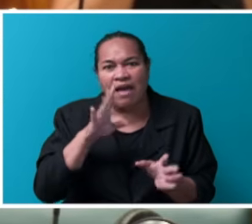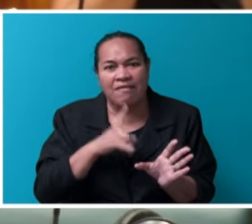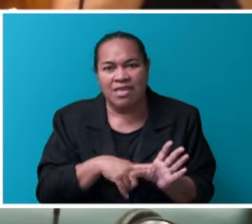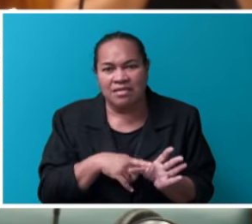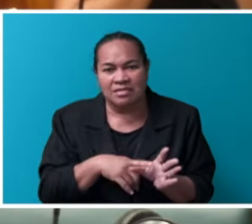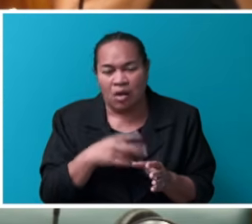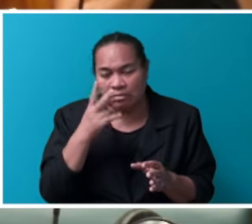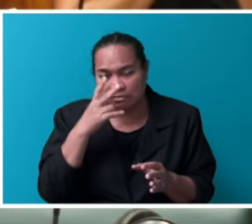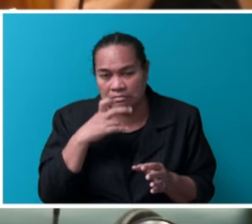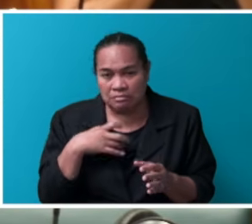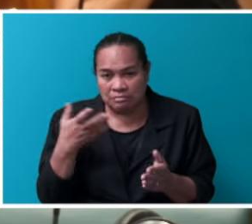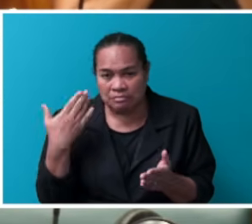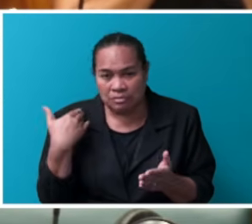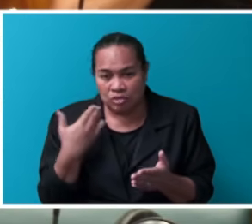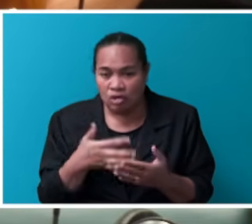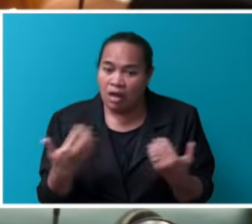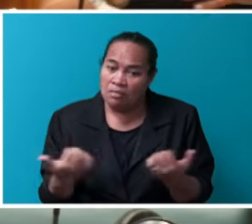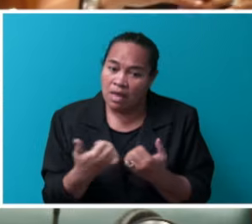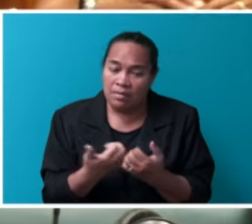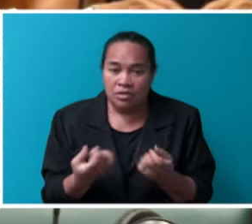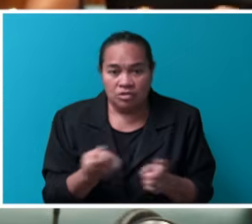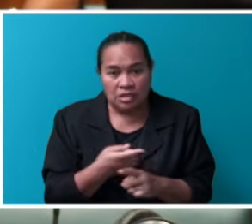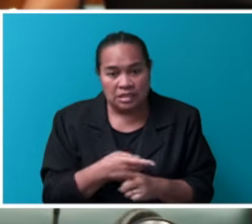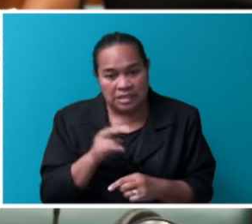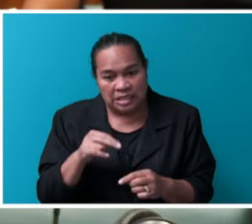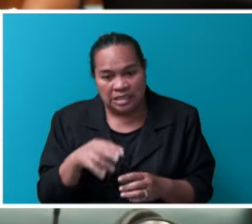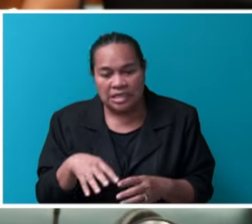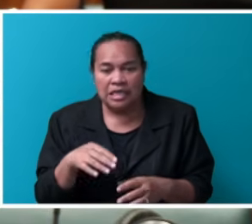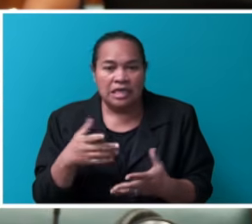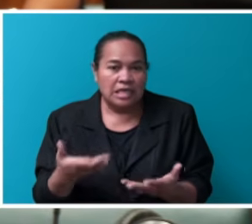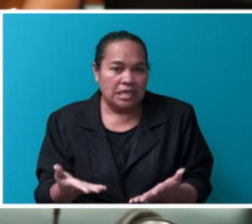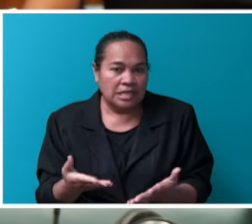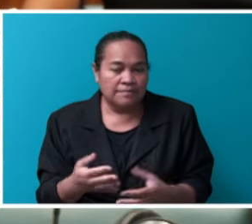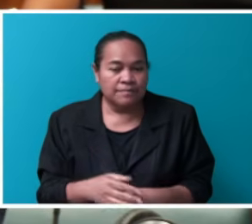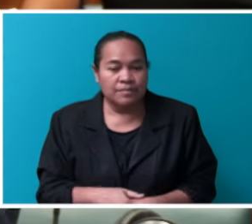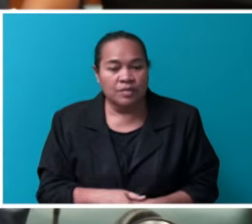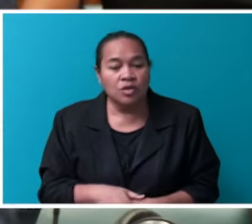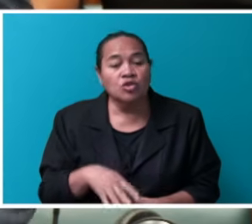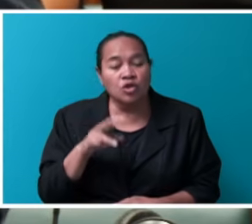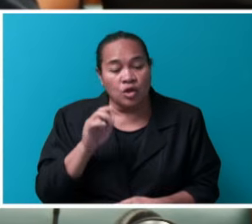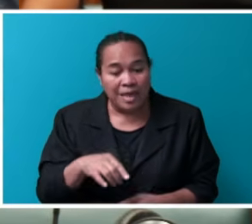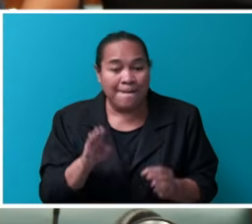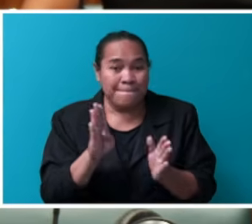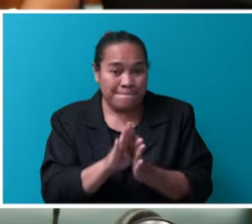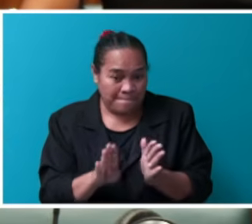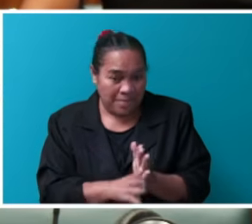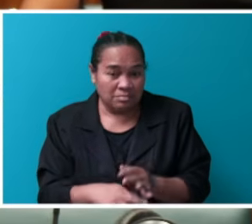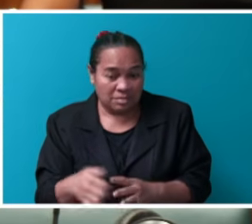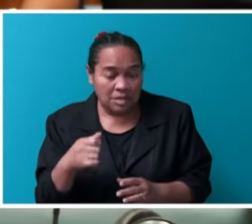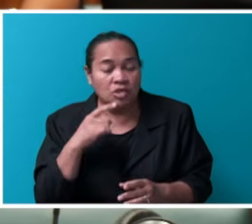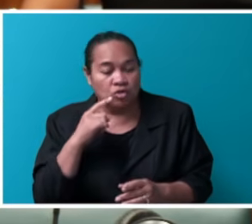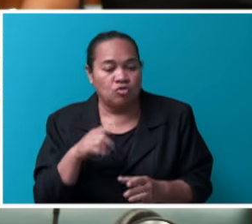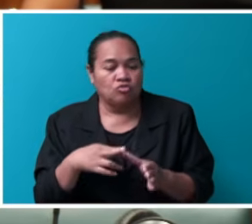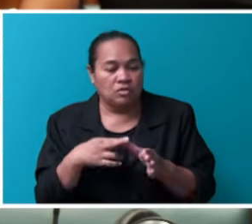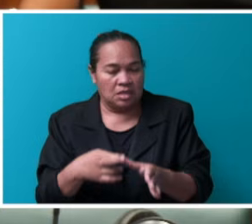A lot of innovations, changes have taken in the financial sector, and the bill seeks to address key industry development, strengthen overall